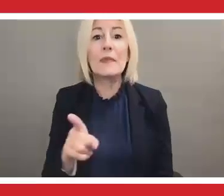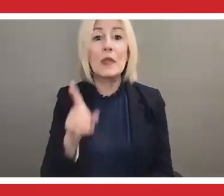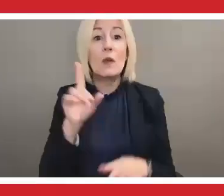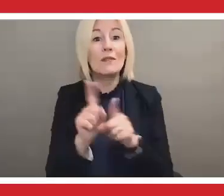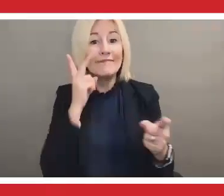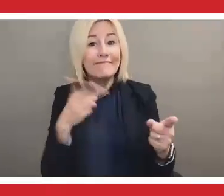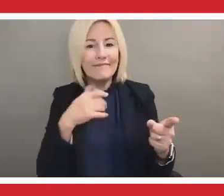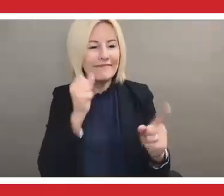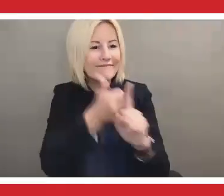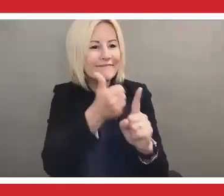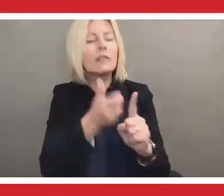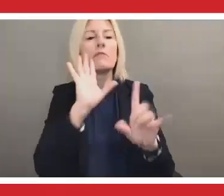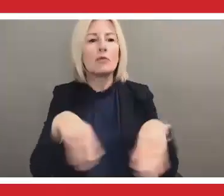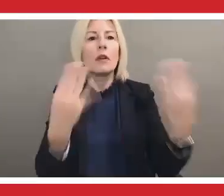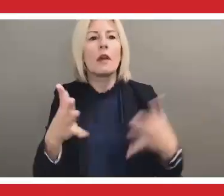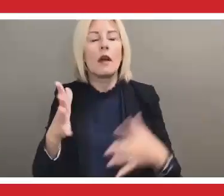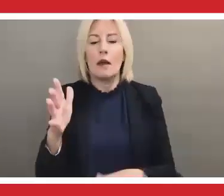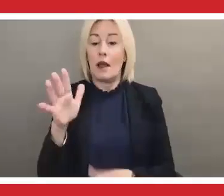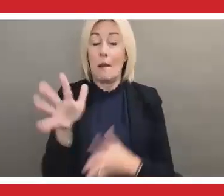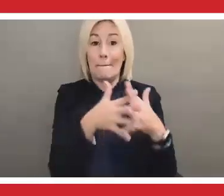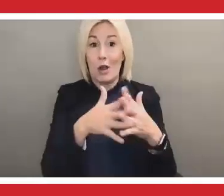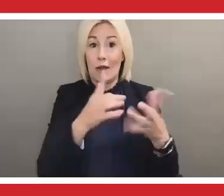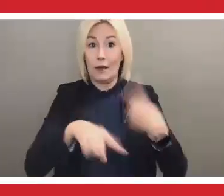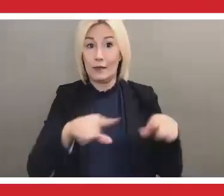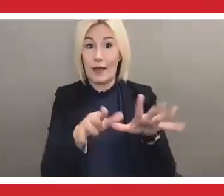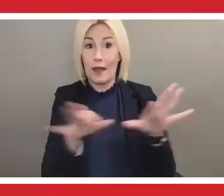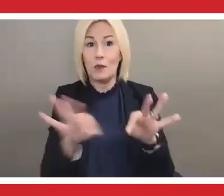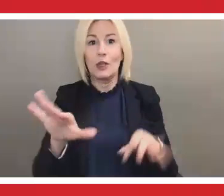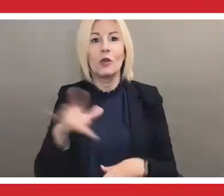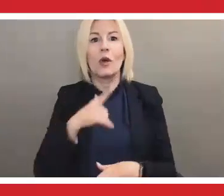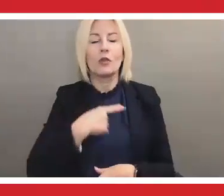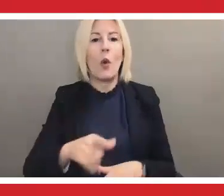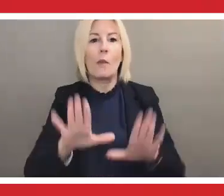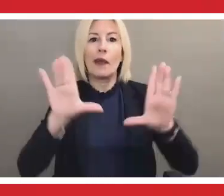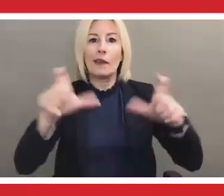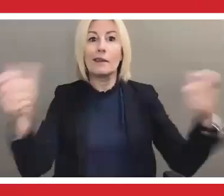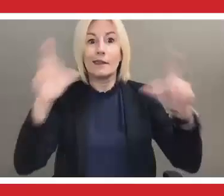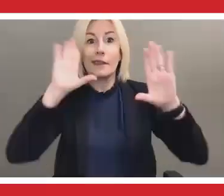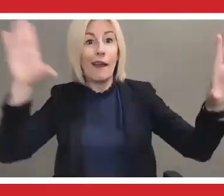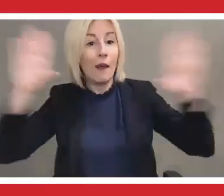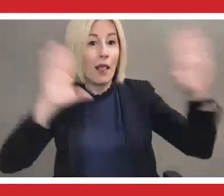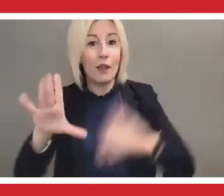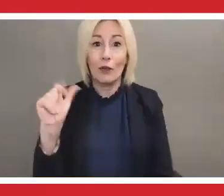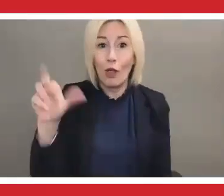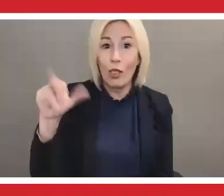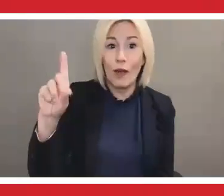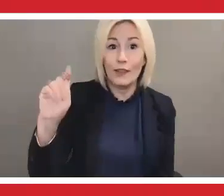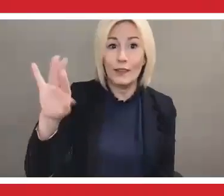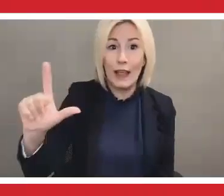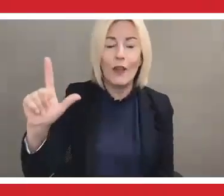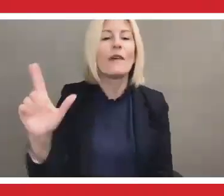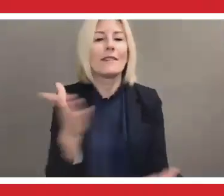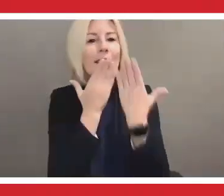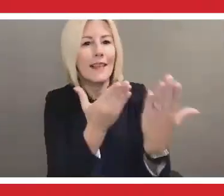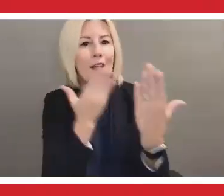is being provided in American Sign Language too. So a great big hi and a big shout out to Laura and Daniel. Thank you for